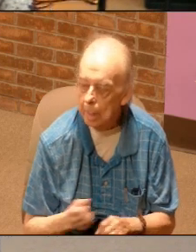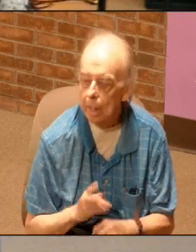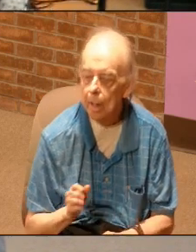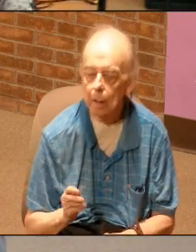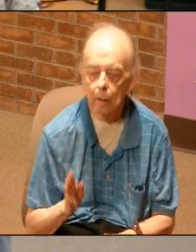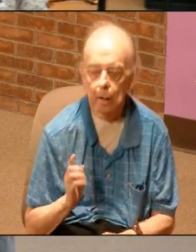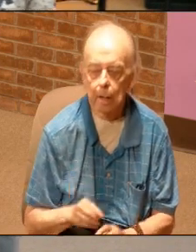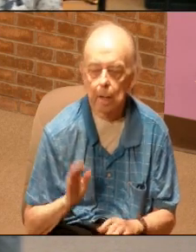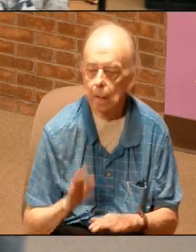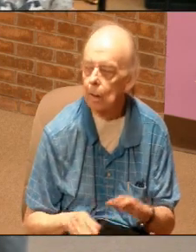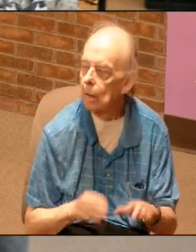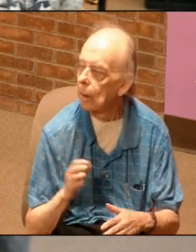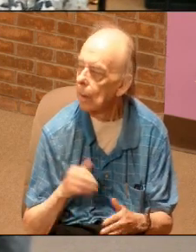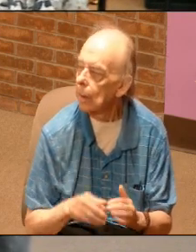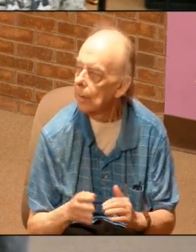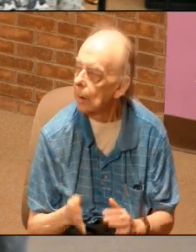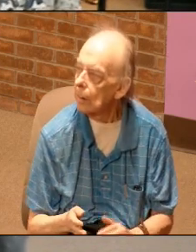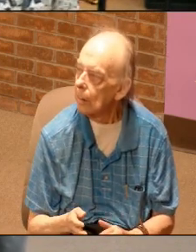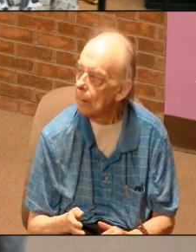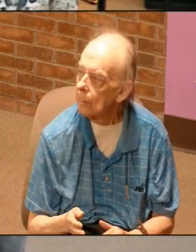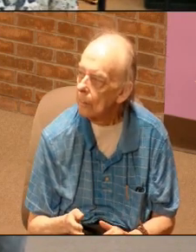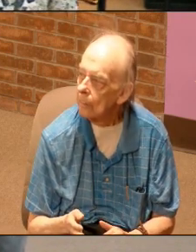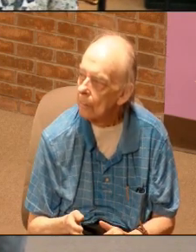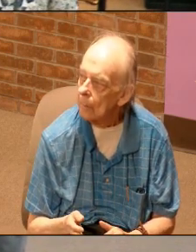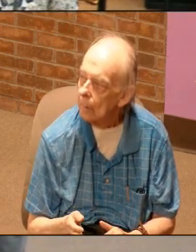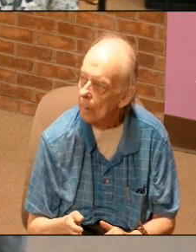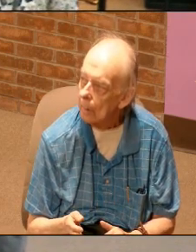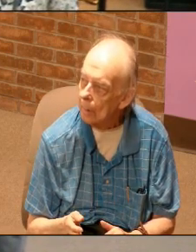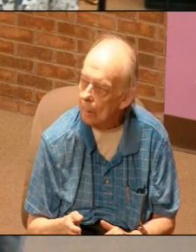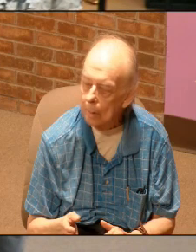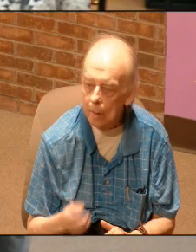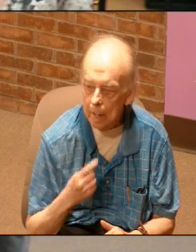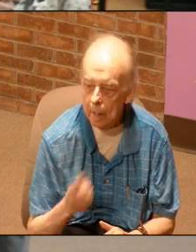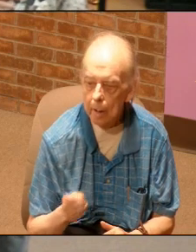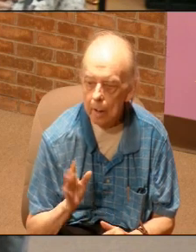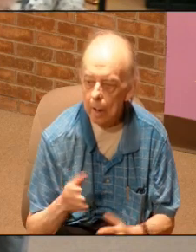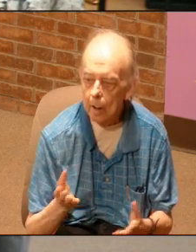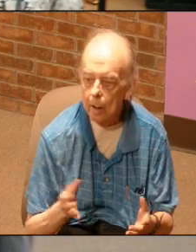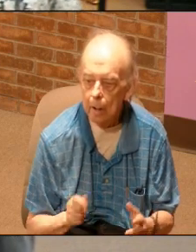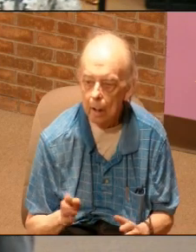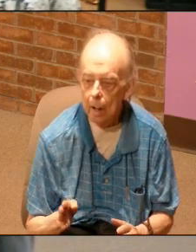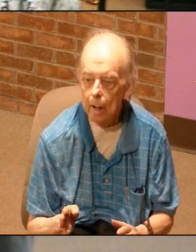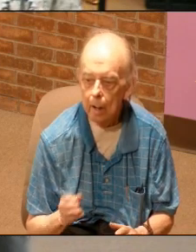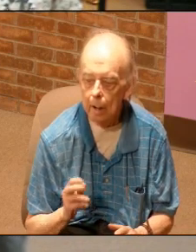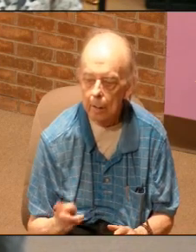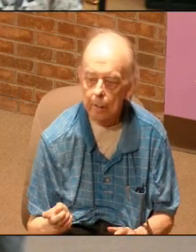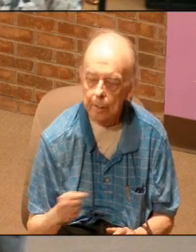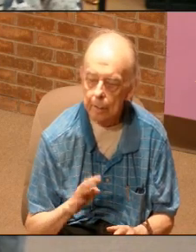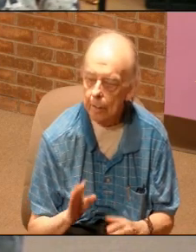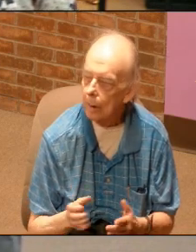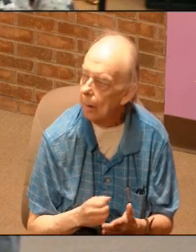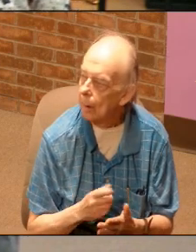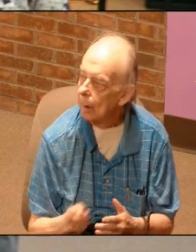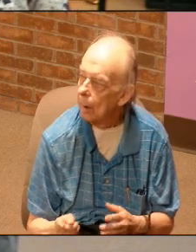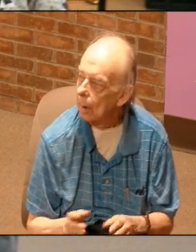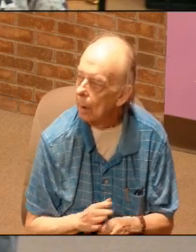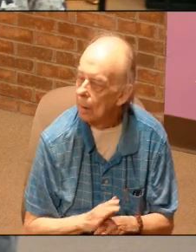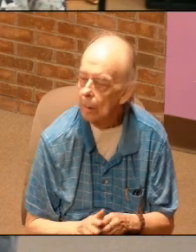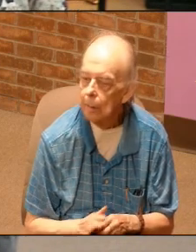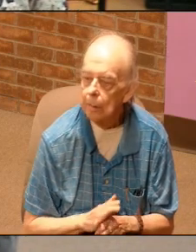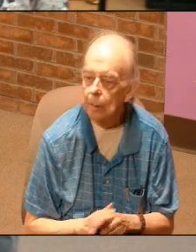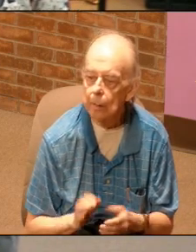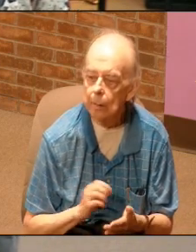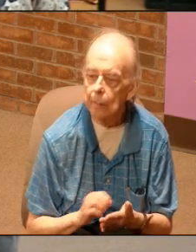you can't just walk in there and say, hey, I want a job, and they say, okay, you're hired. You got to fill out